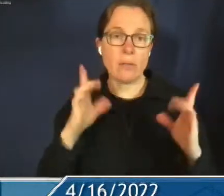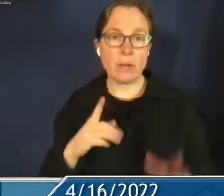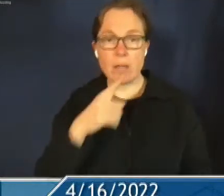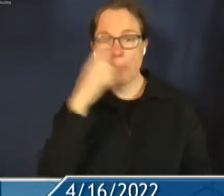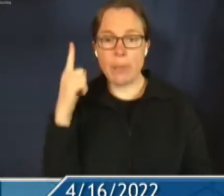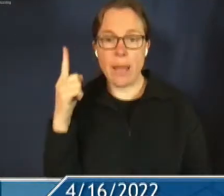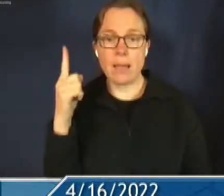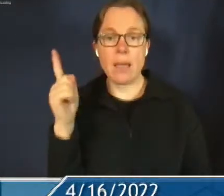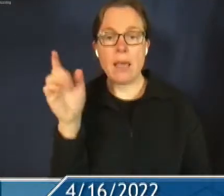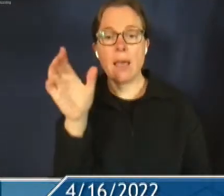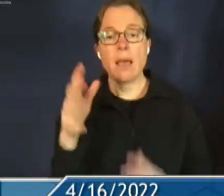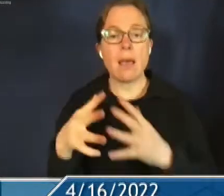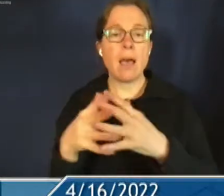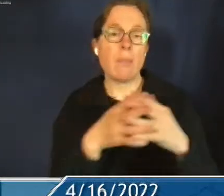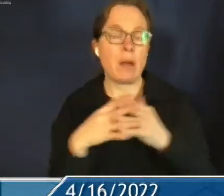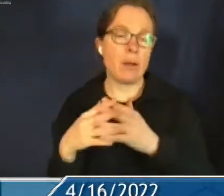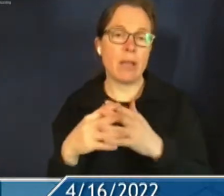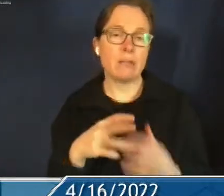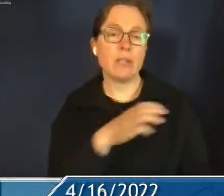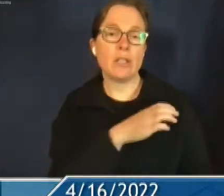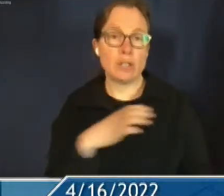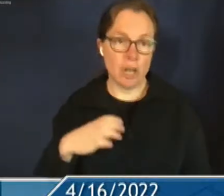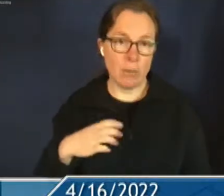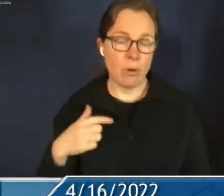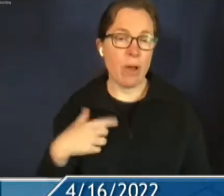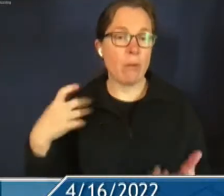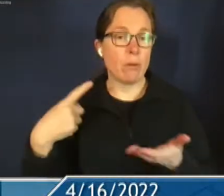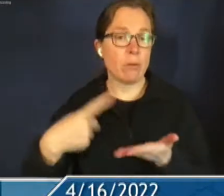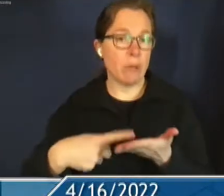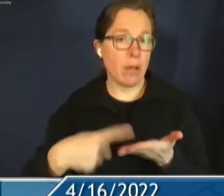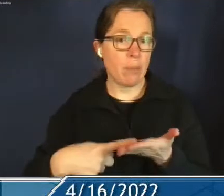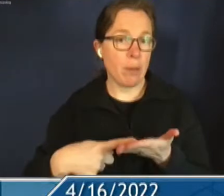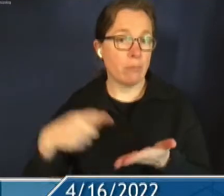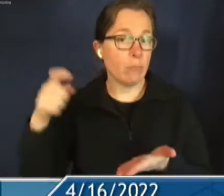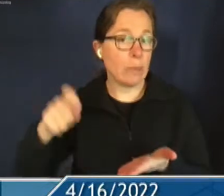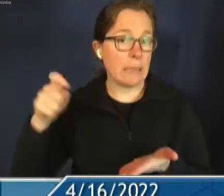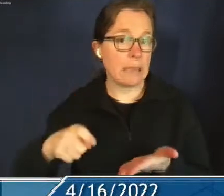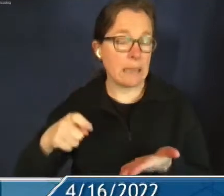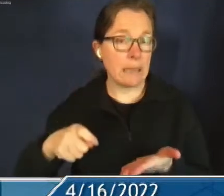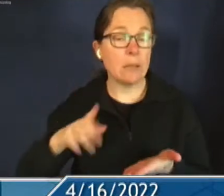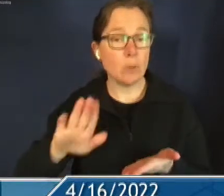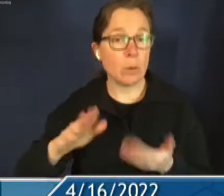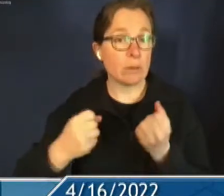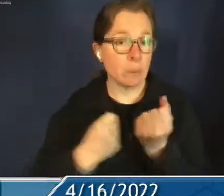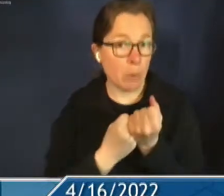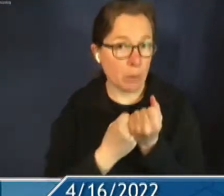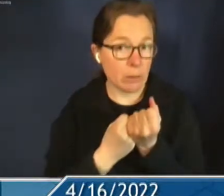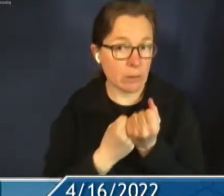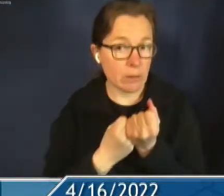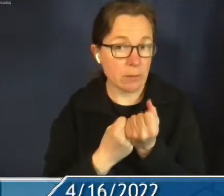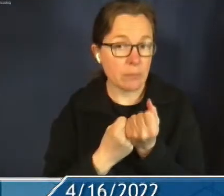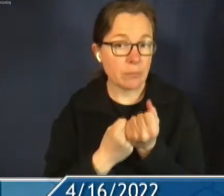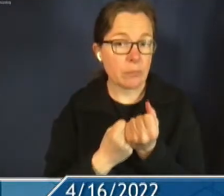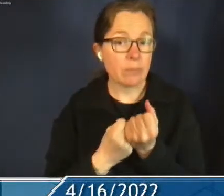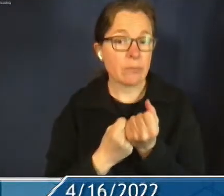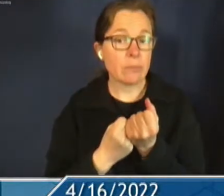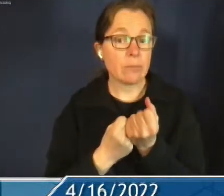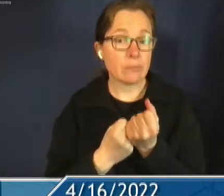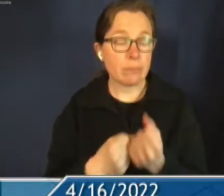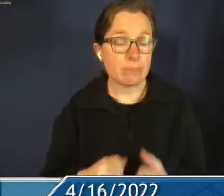of Commerce. I wanted to talk this morning about the much appreciated and much needed City of Portland support we've received along with our Community Chamber